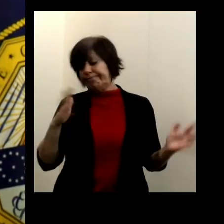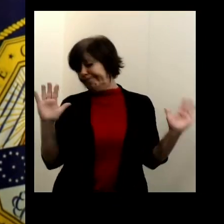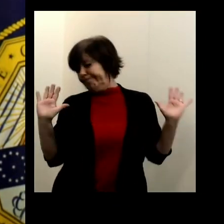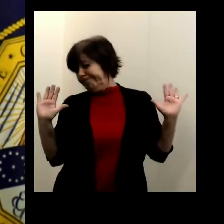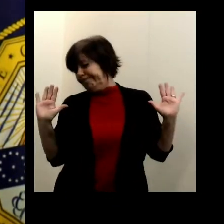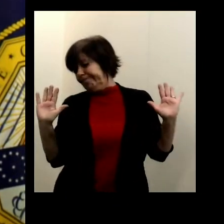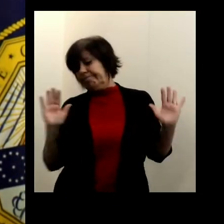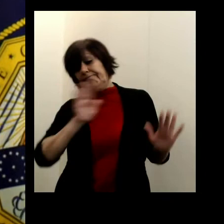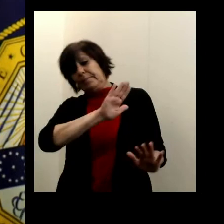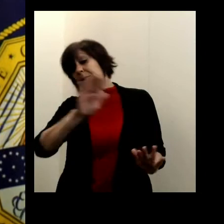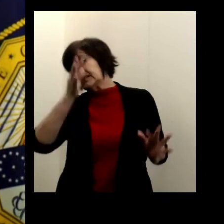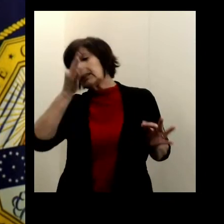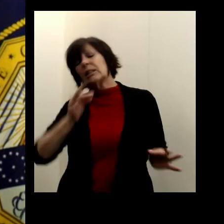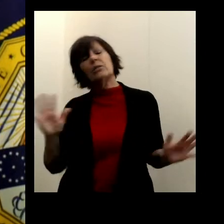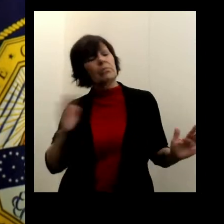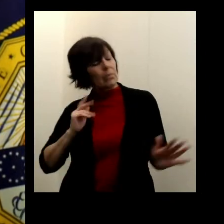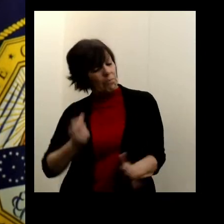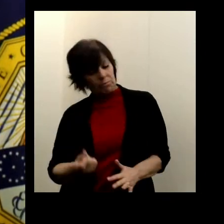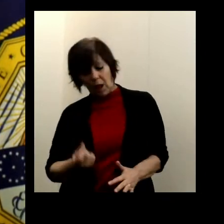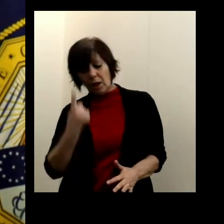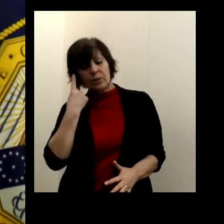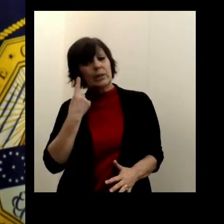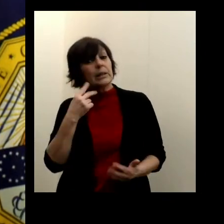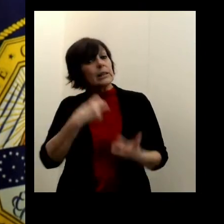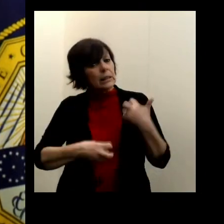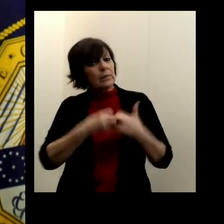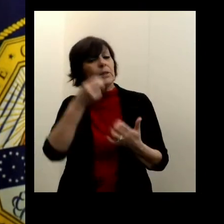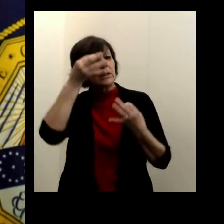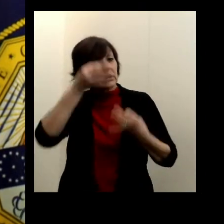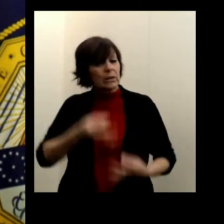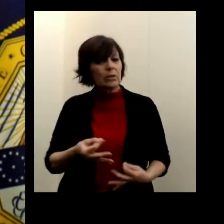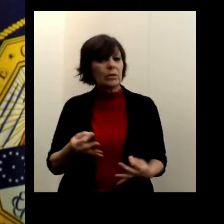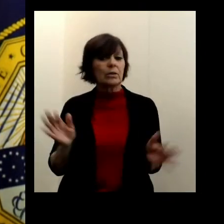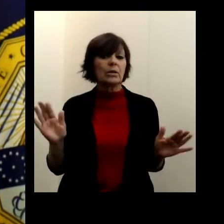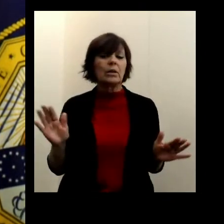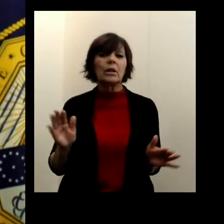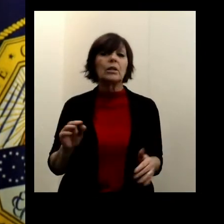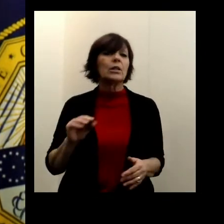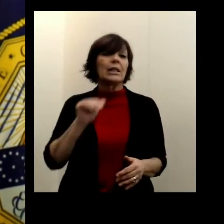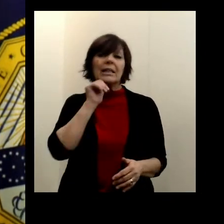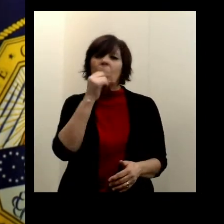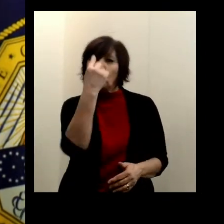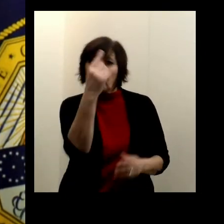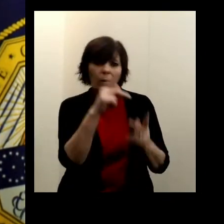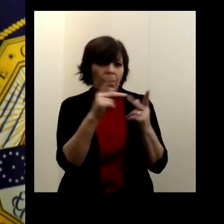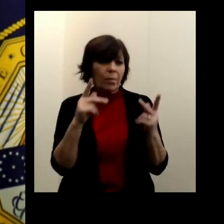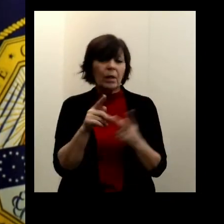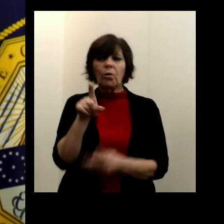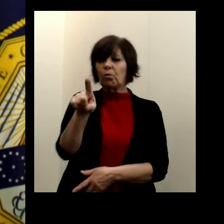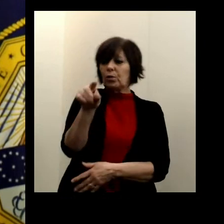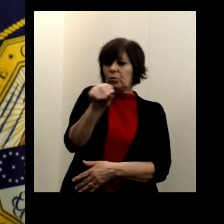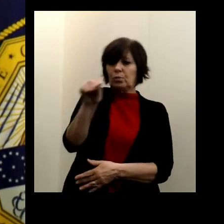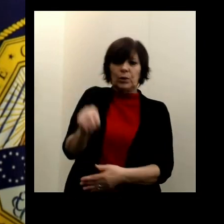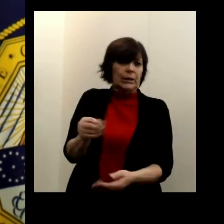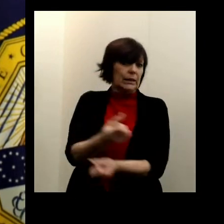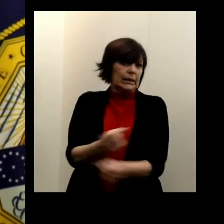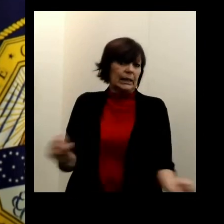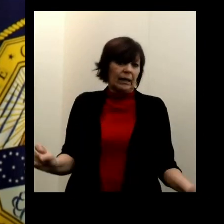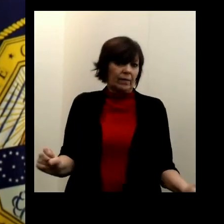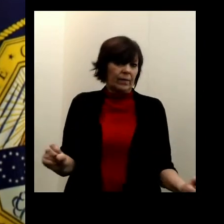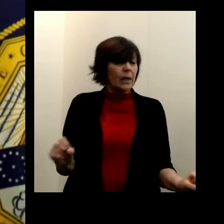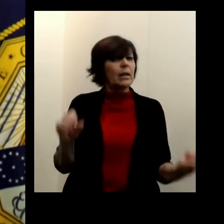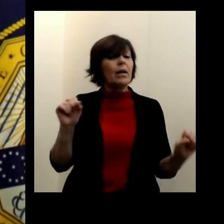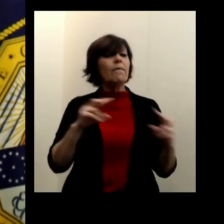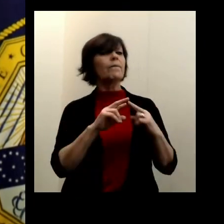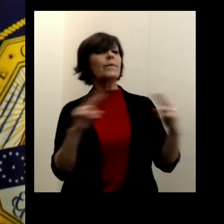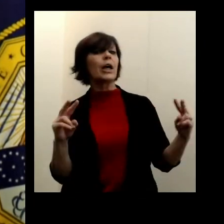district superintendents and the rest. I understand they have difficult decisions. No place in the world can be made 100% safe. You can make it very